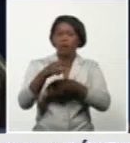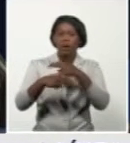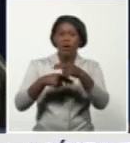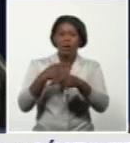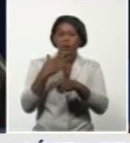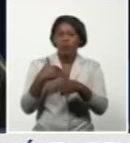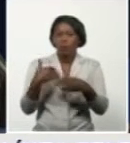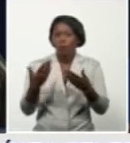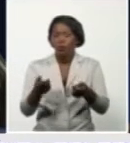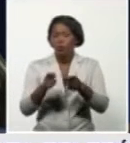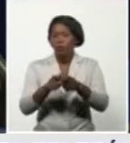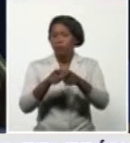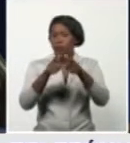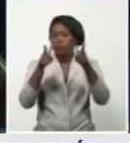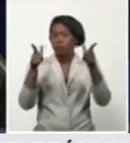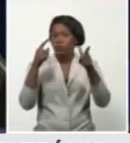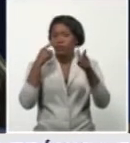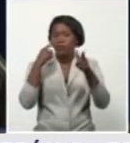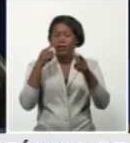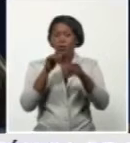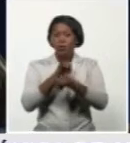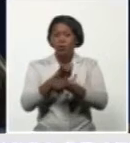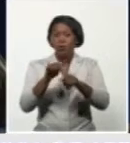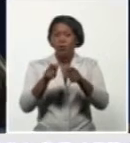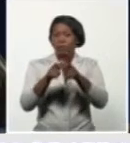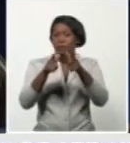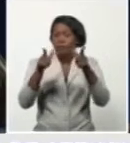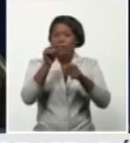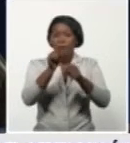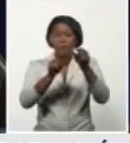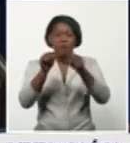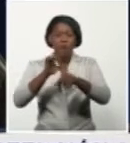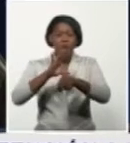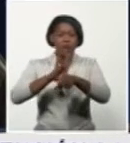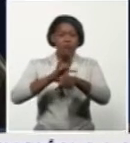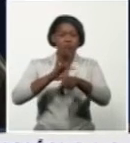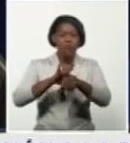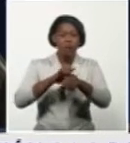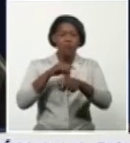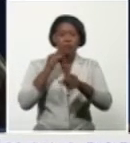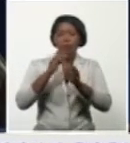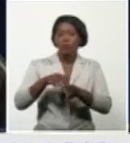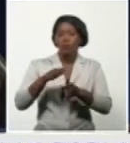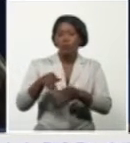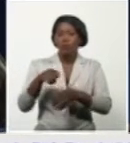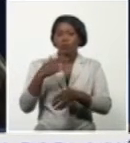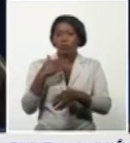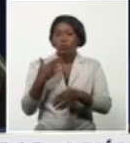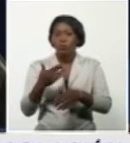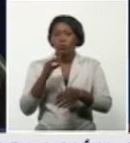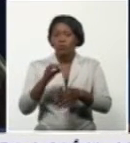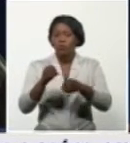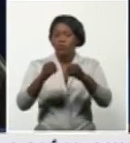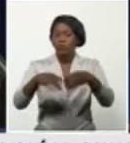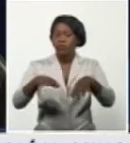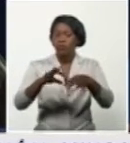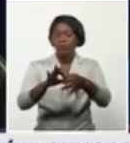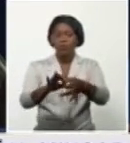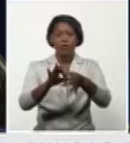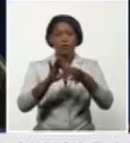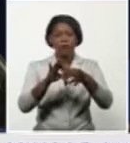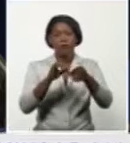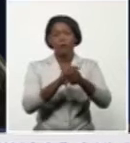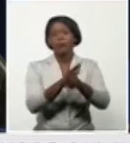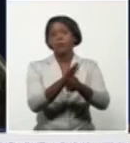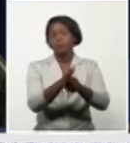our region, make that these data be very significant from the point of view of the